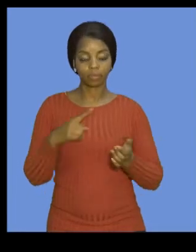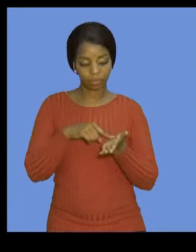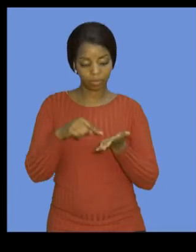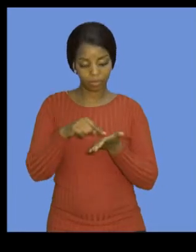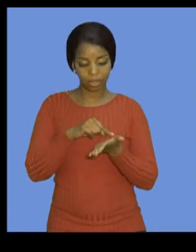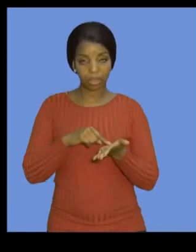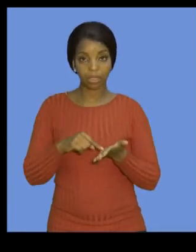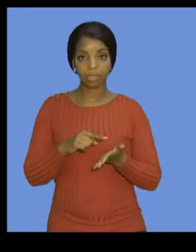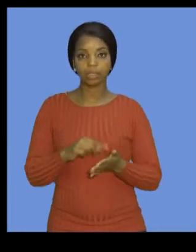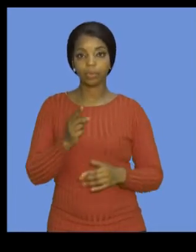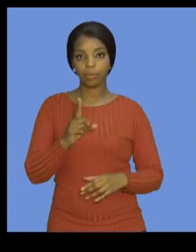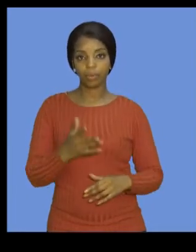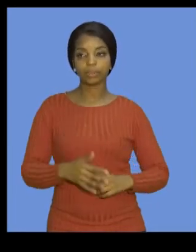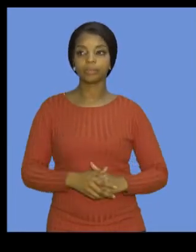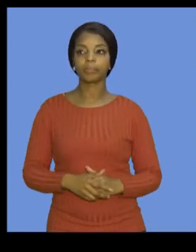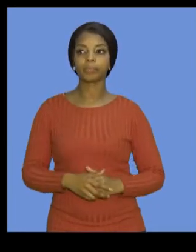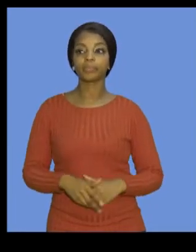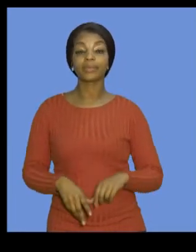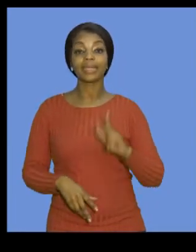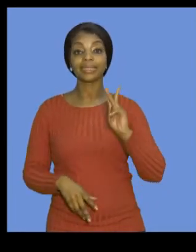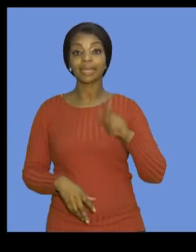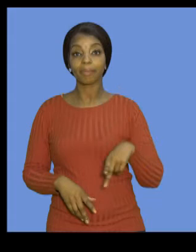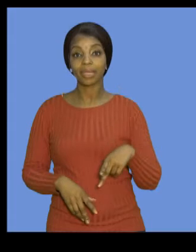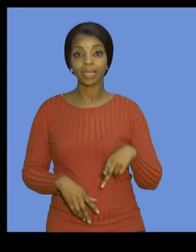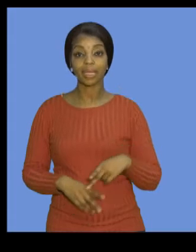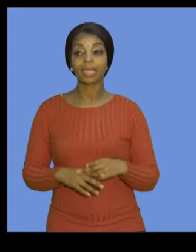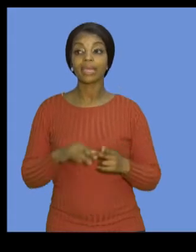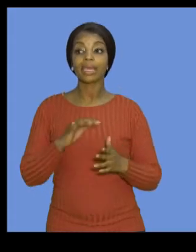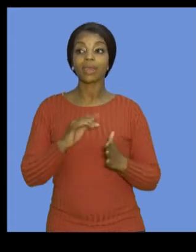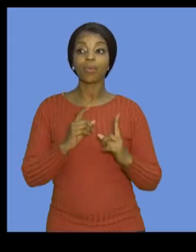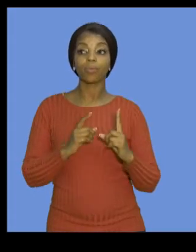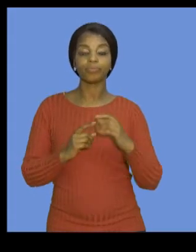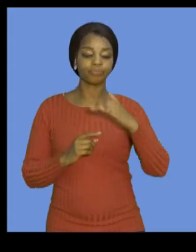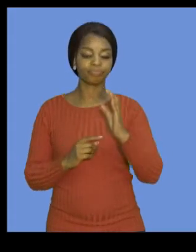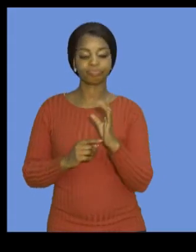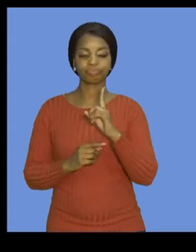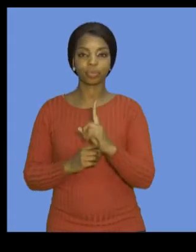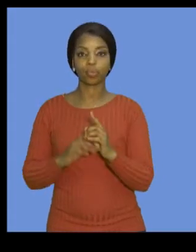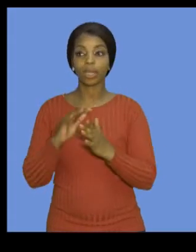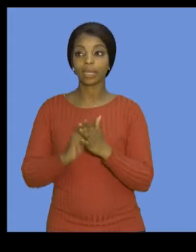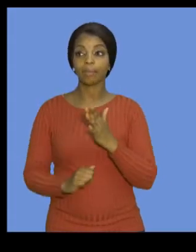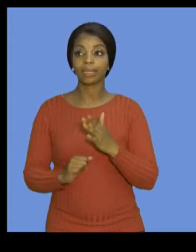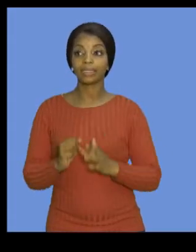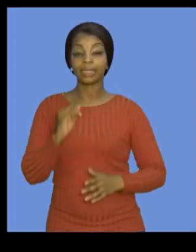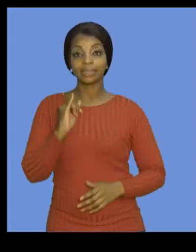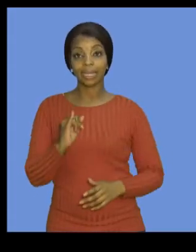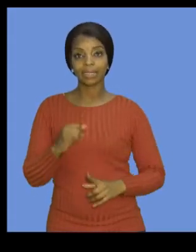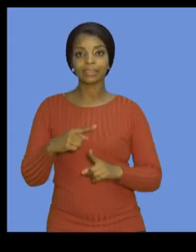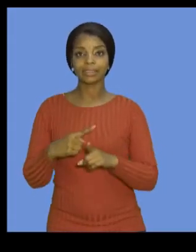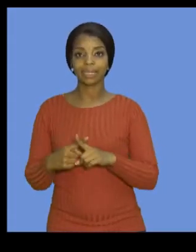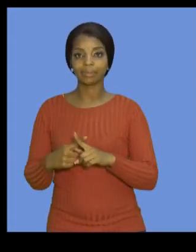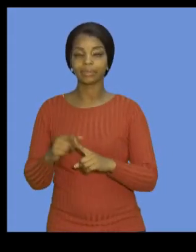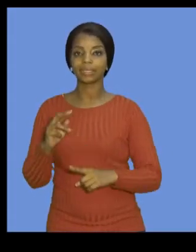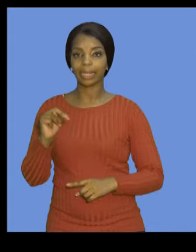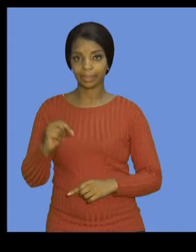calculation will be A is equals to P 1 minus I multiplied by N. Then you know this